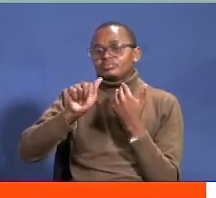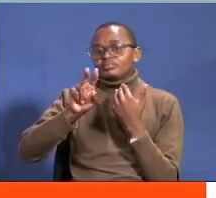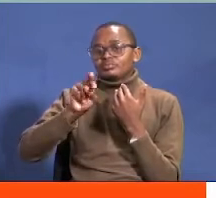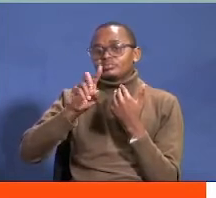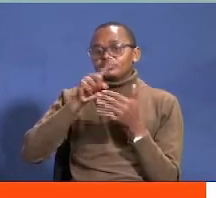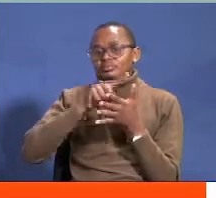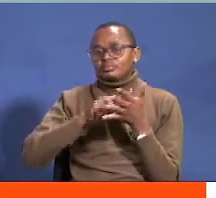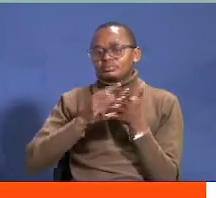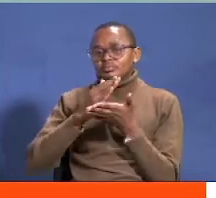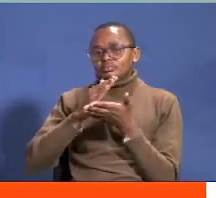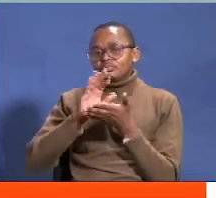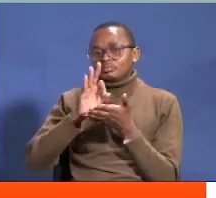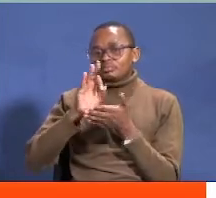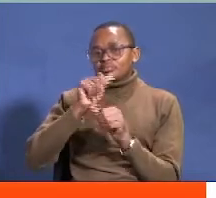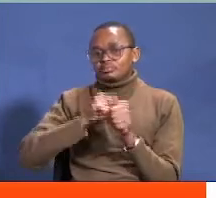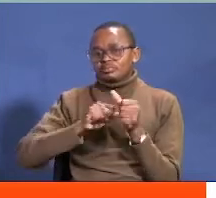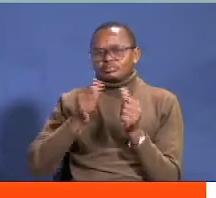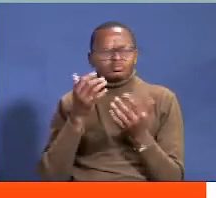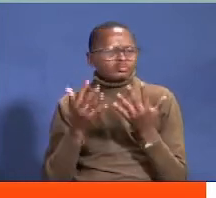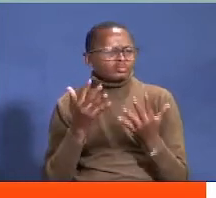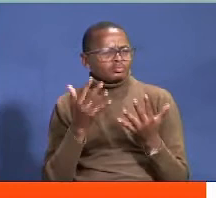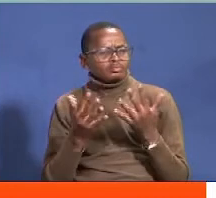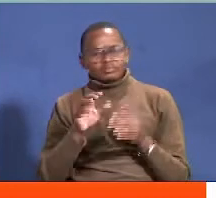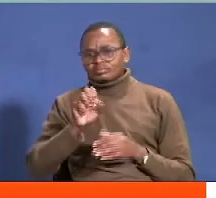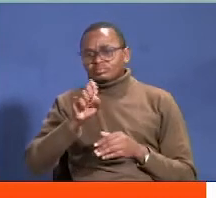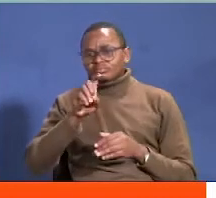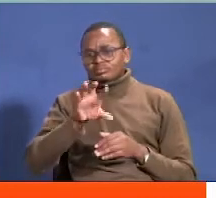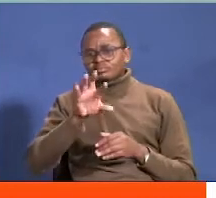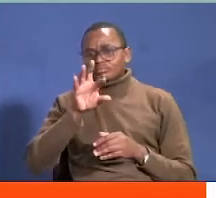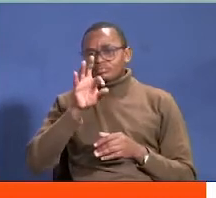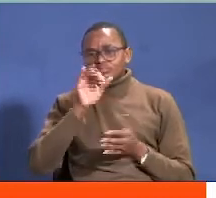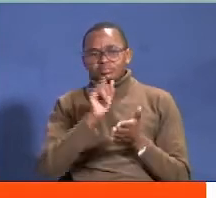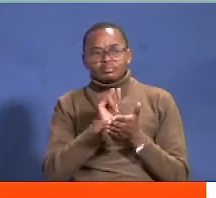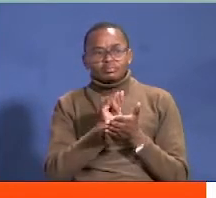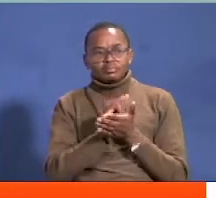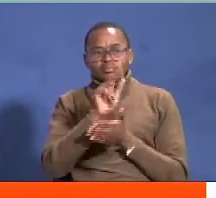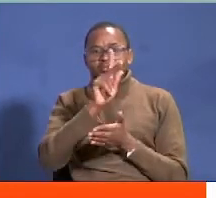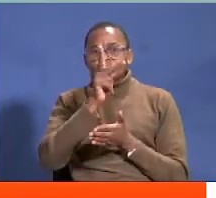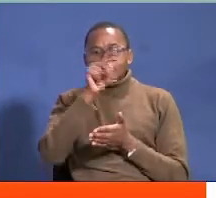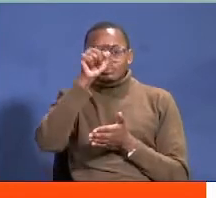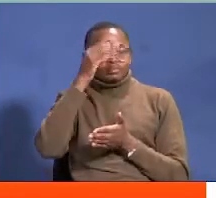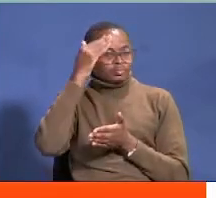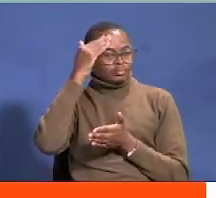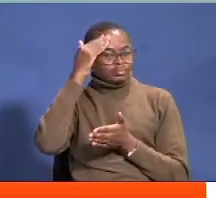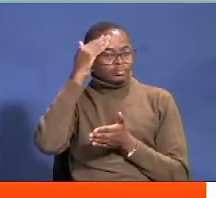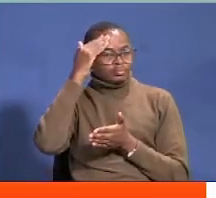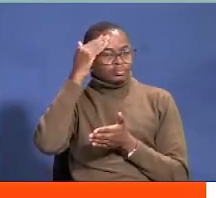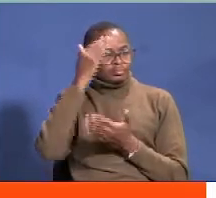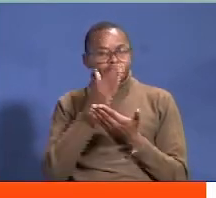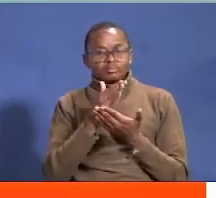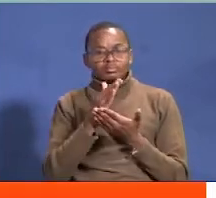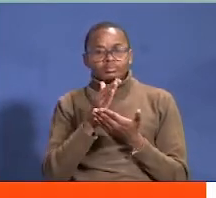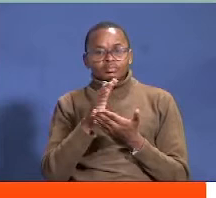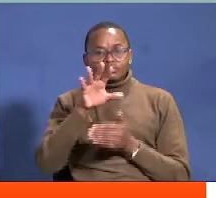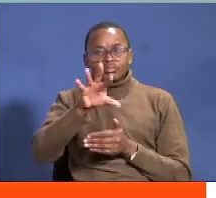what are some of the actions probably that should be undertaken that Kenyans need to know that, some of the actions